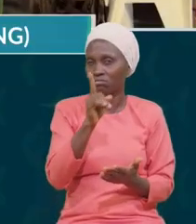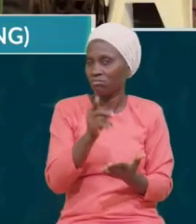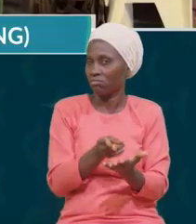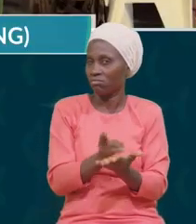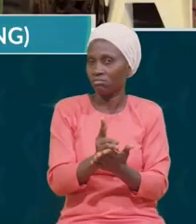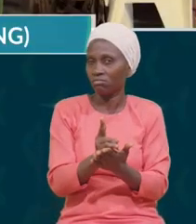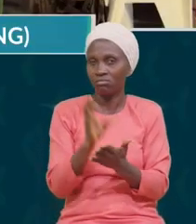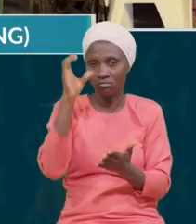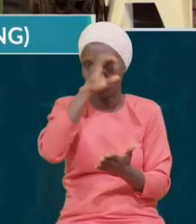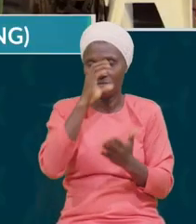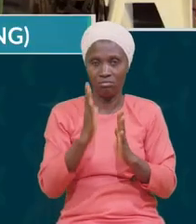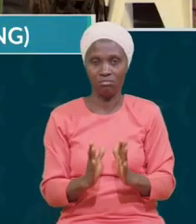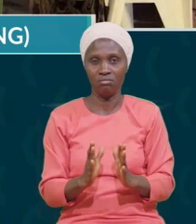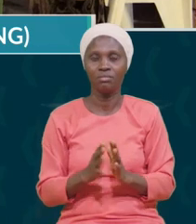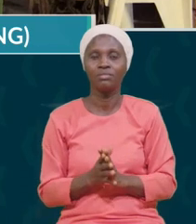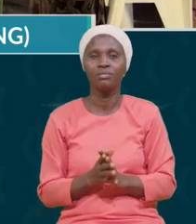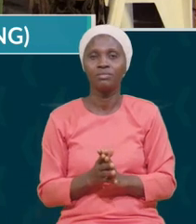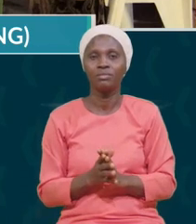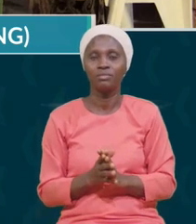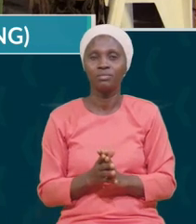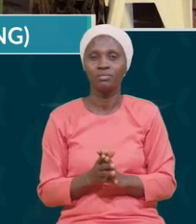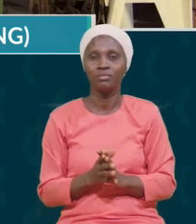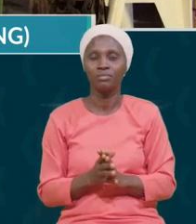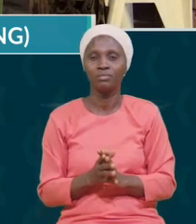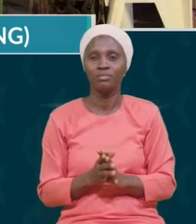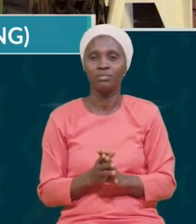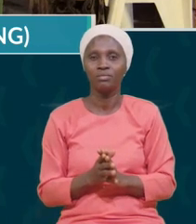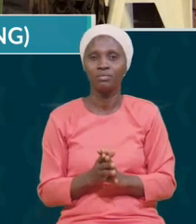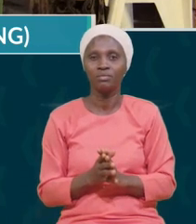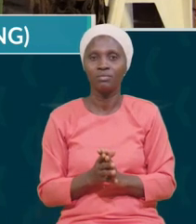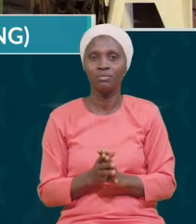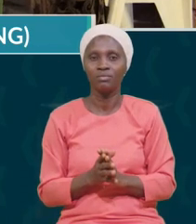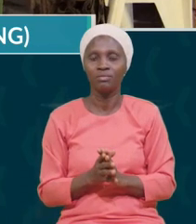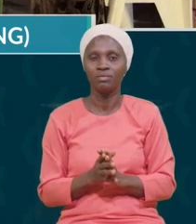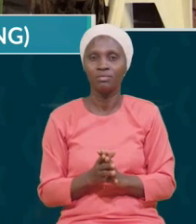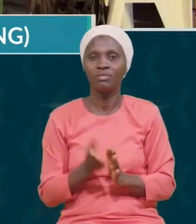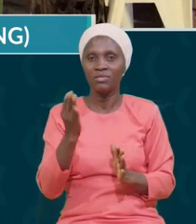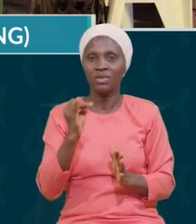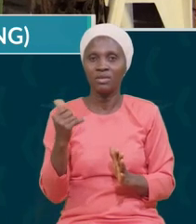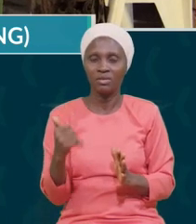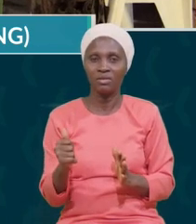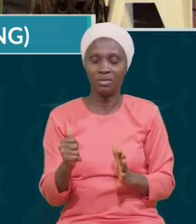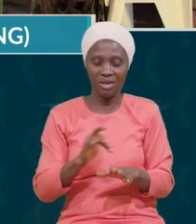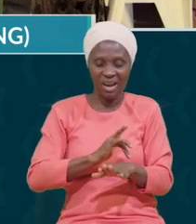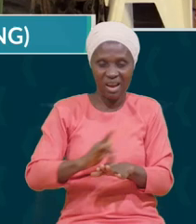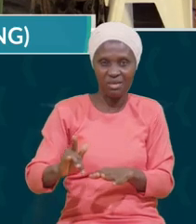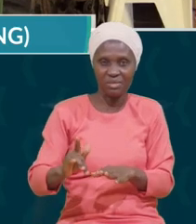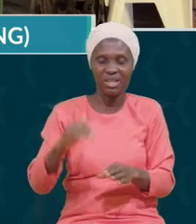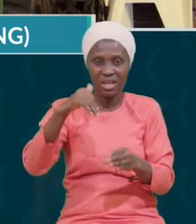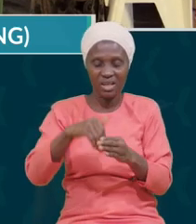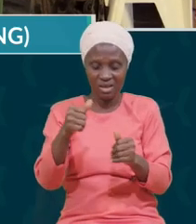Shraddhaga eduru choochu variki ayana rakshana ichchu prabhu. There's a vacuum in every heart. Ayana prati hrudayamulo ala chestaru.